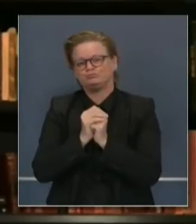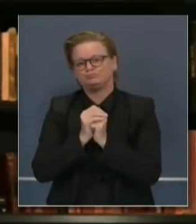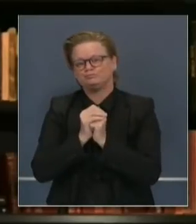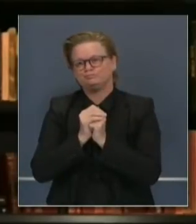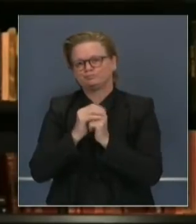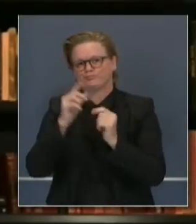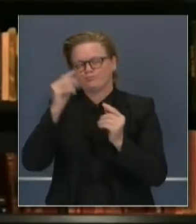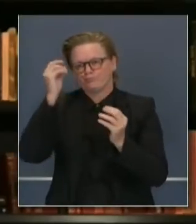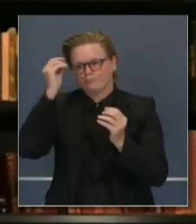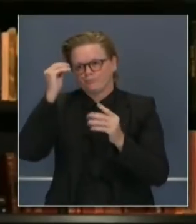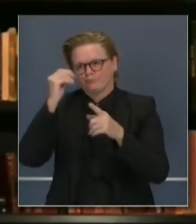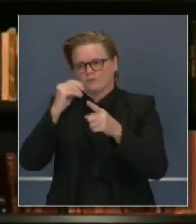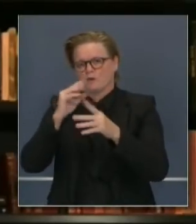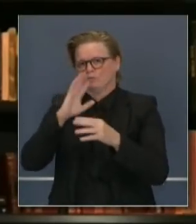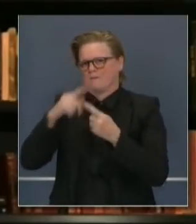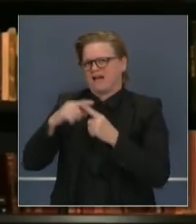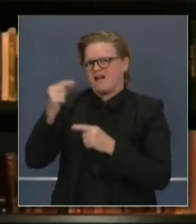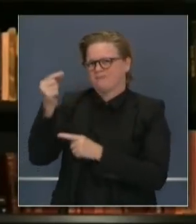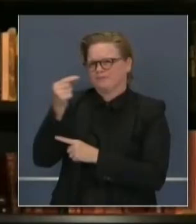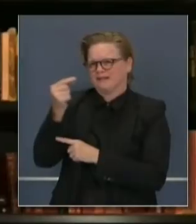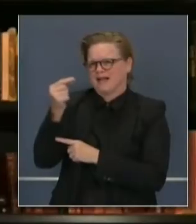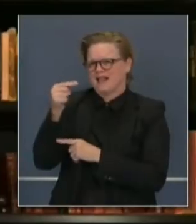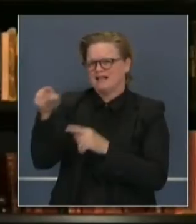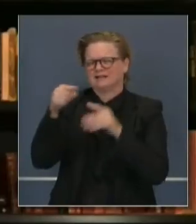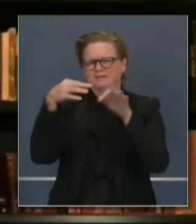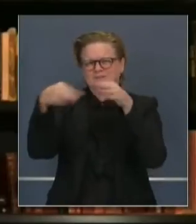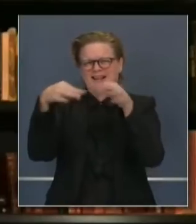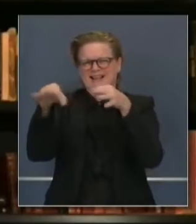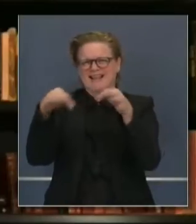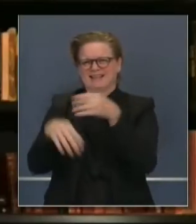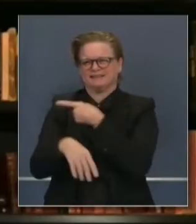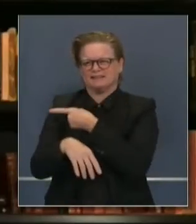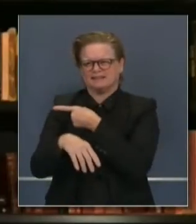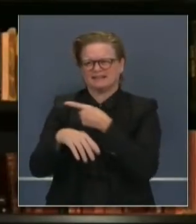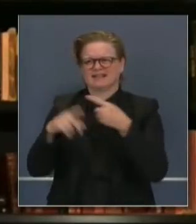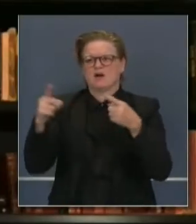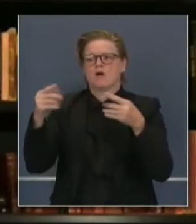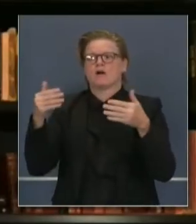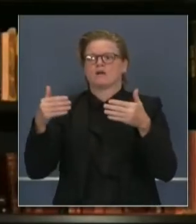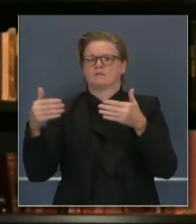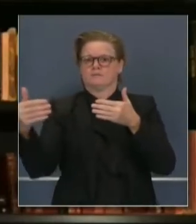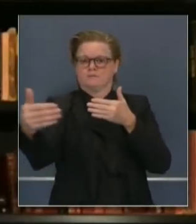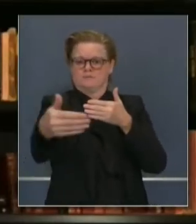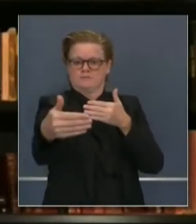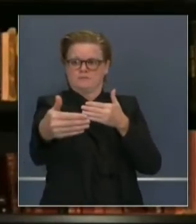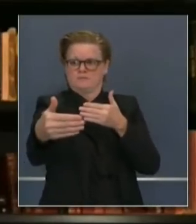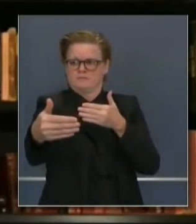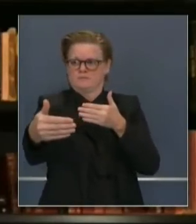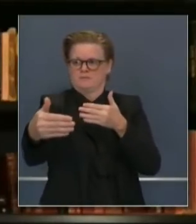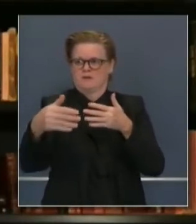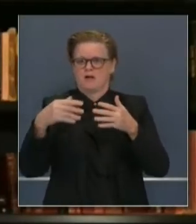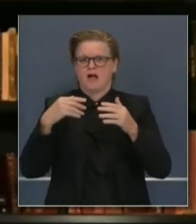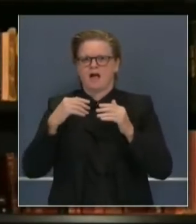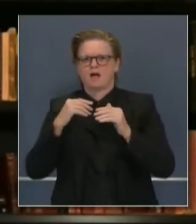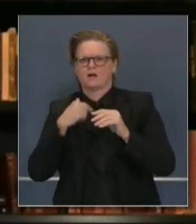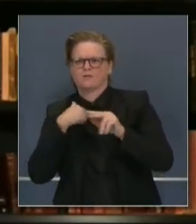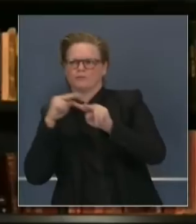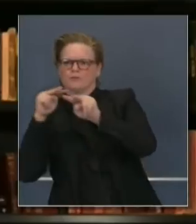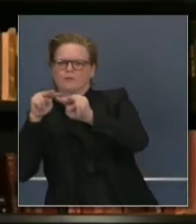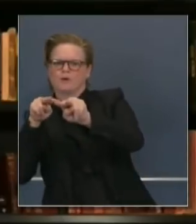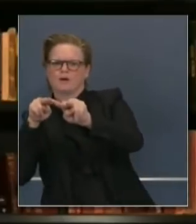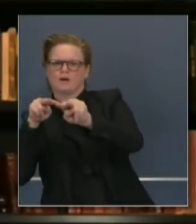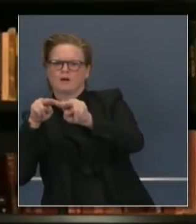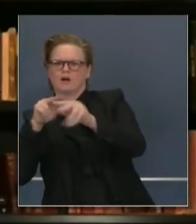also be looking 4 weeks forward and making determinations after 3 weeks of where the trend lines